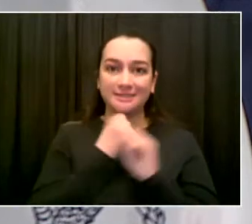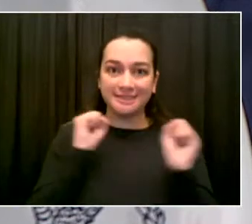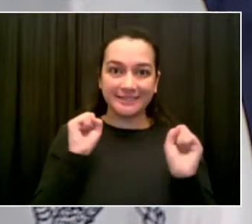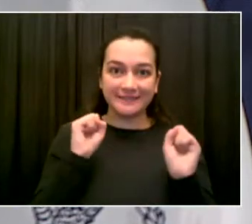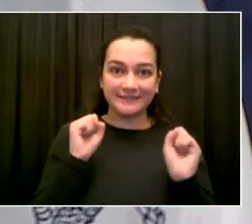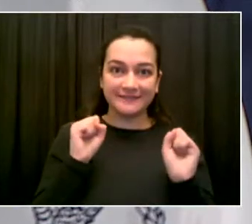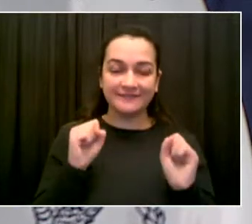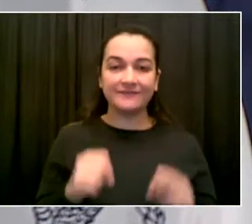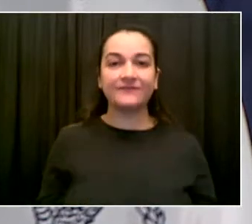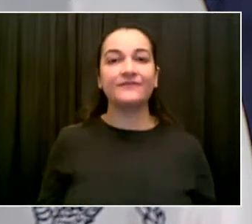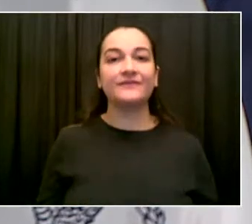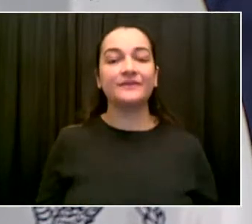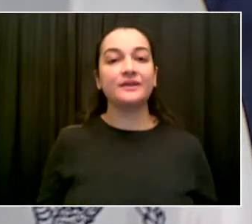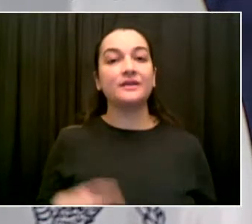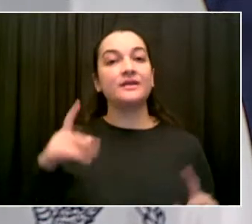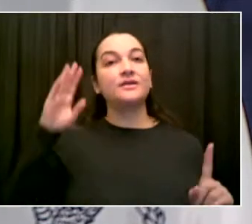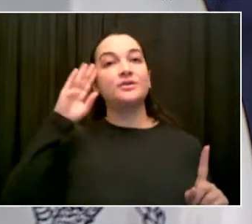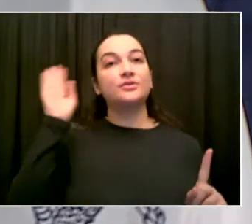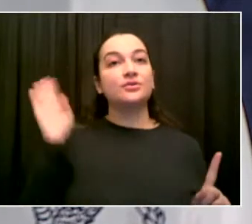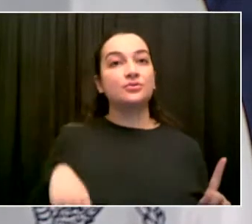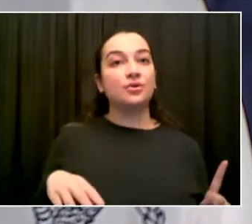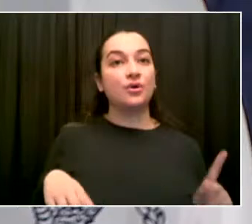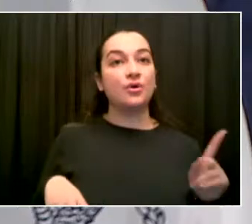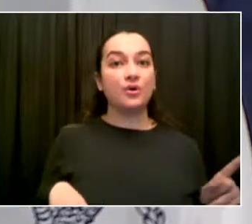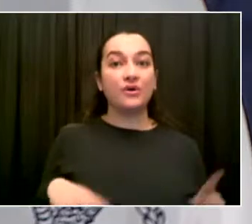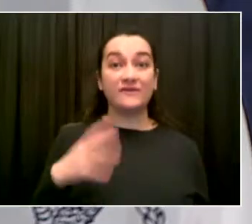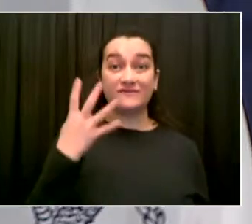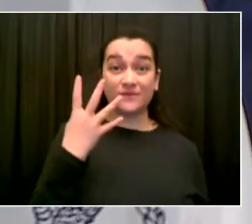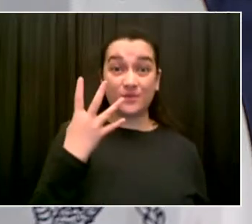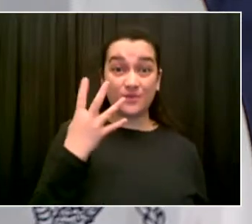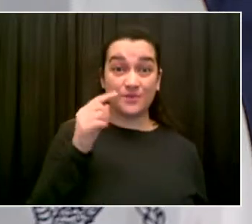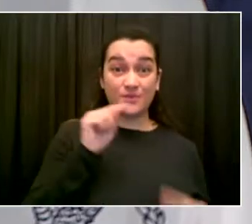do feel, though, it strikes a good balance. Dr. Varma.